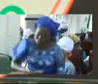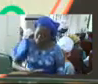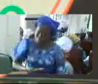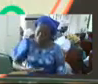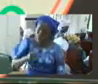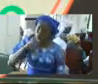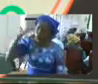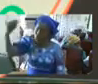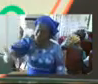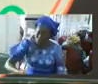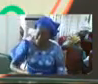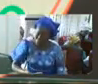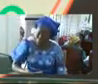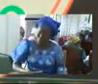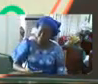You are